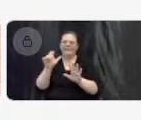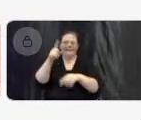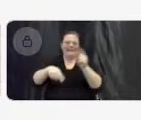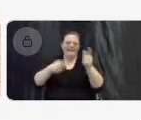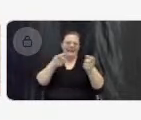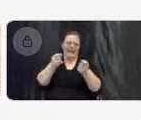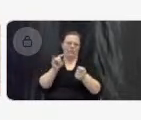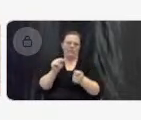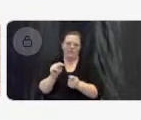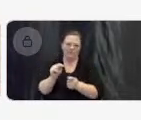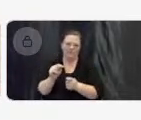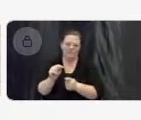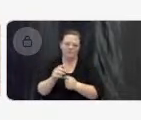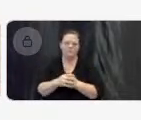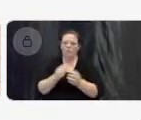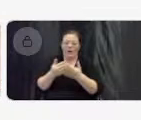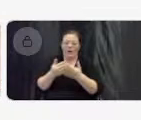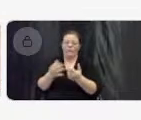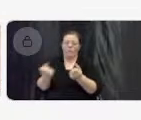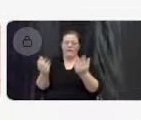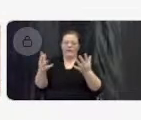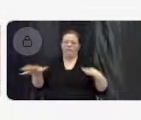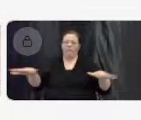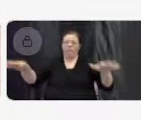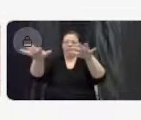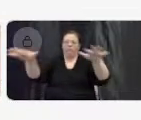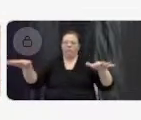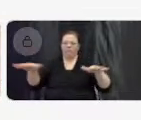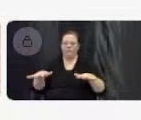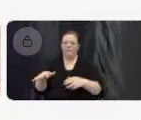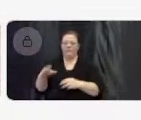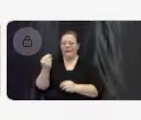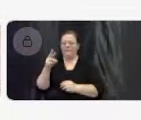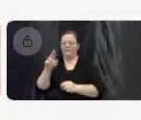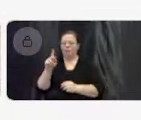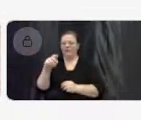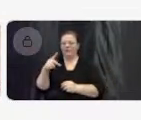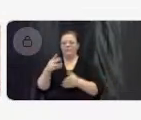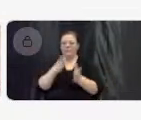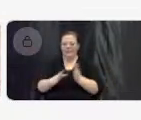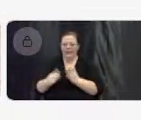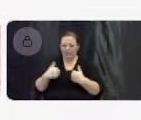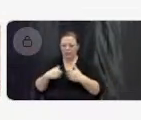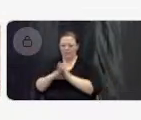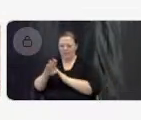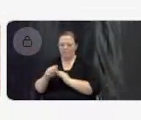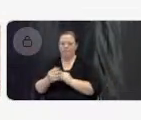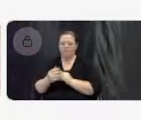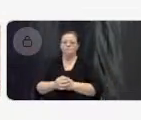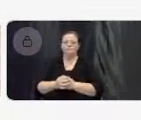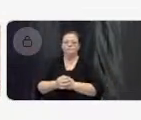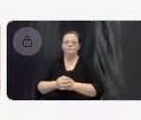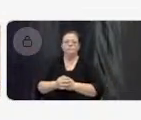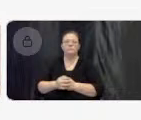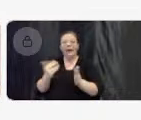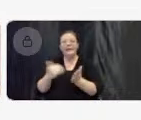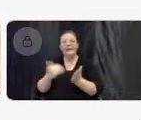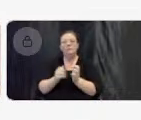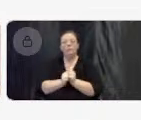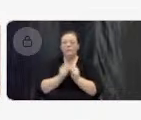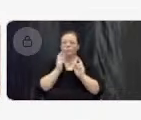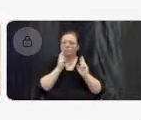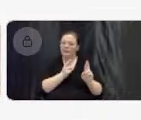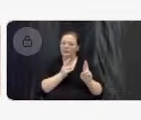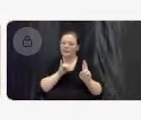of adjoining subdivisions that he plans. And again, that's, with respect,